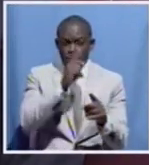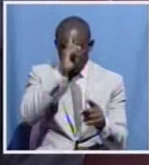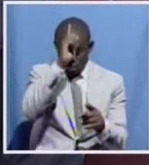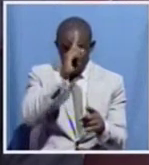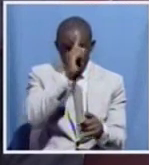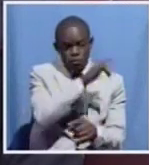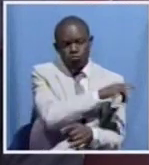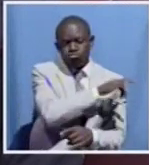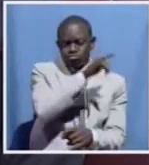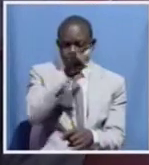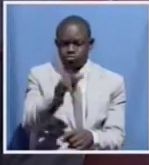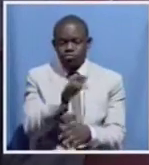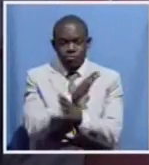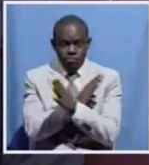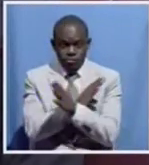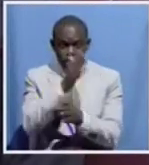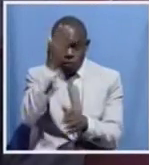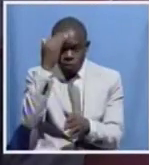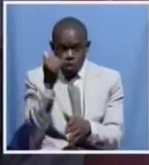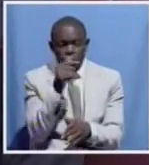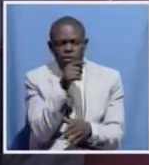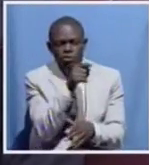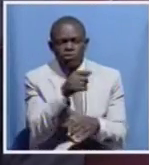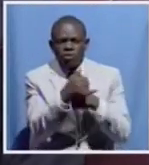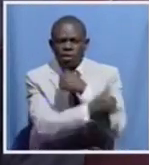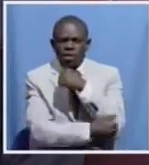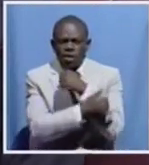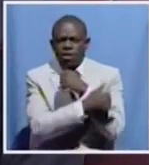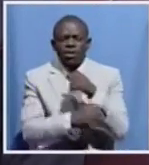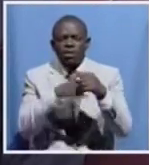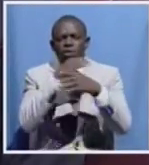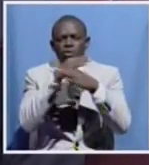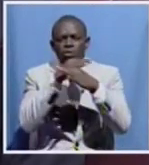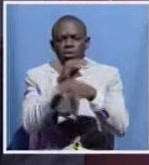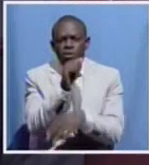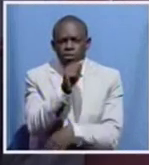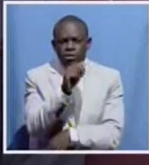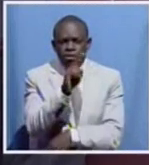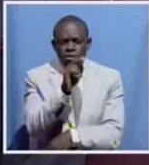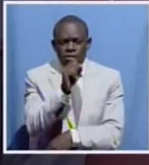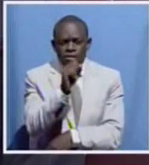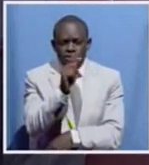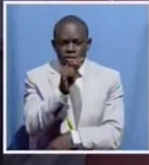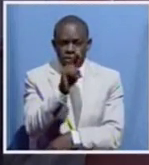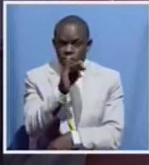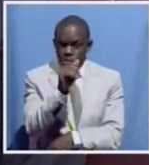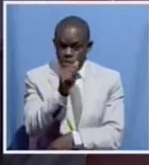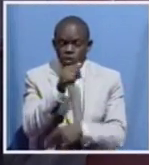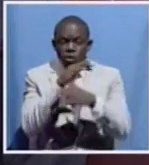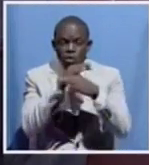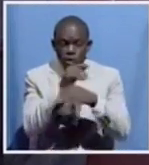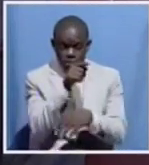and the Chancellery of Austria. As you know, Austria is one of the countries that the Embassy of Zambia